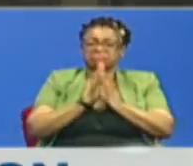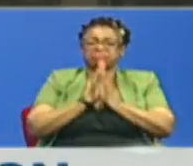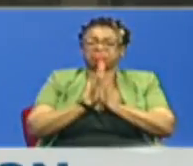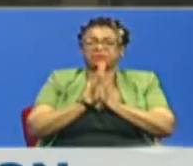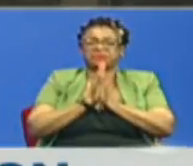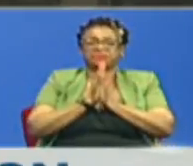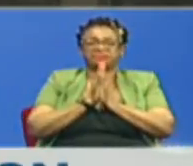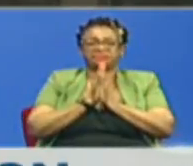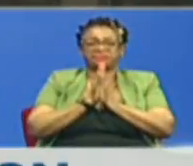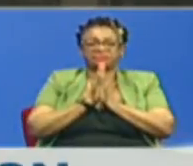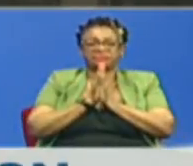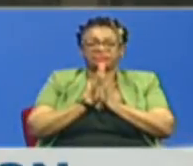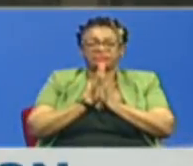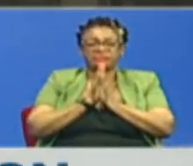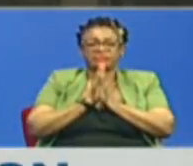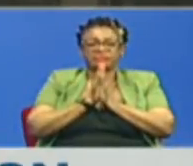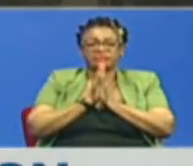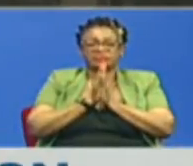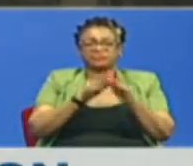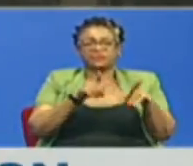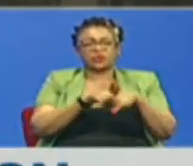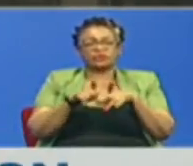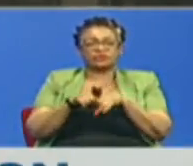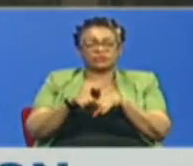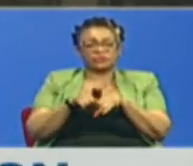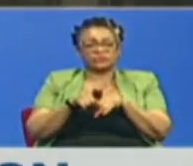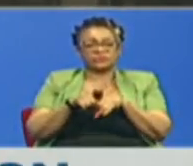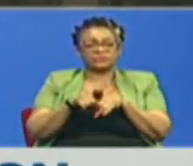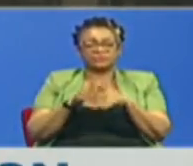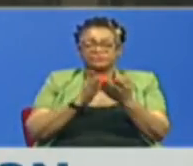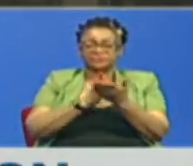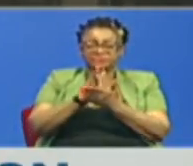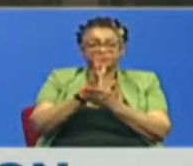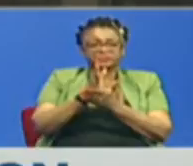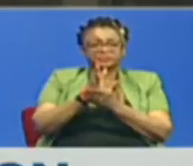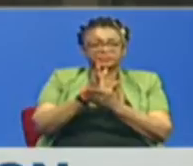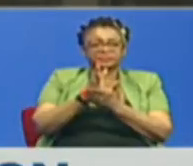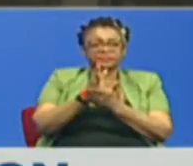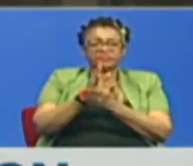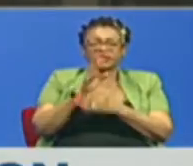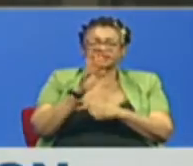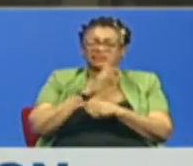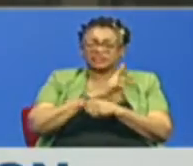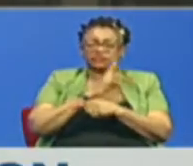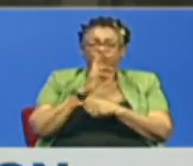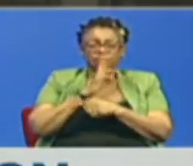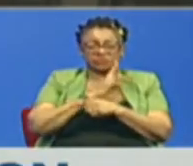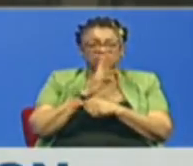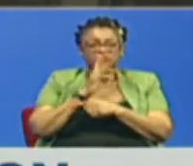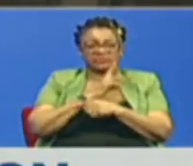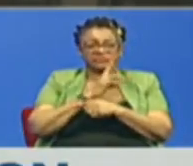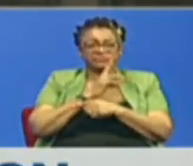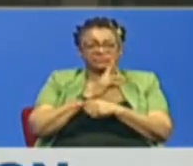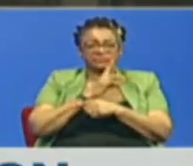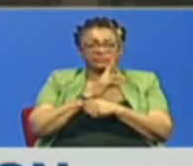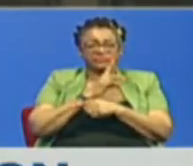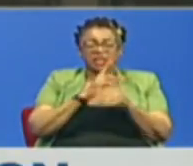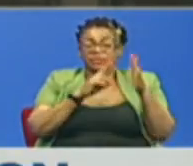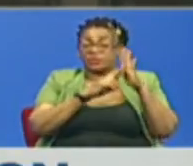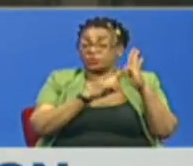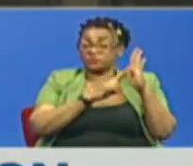masjid, to the mosque, and also follow the restrictions and the rules and